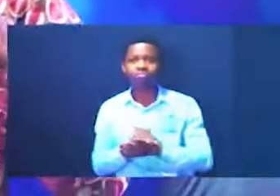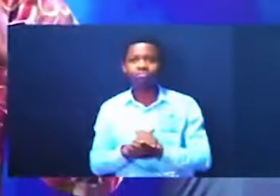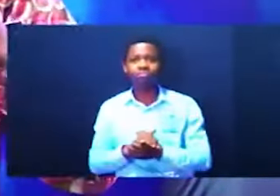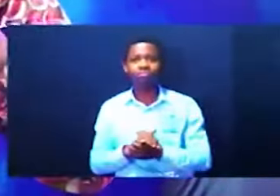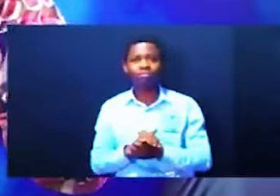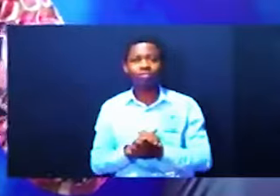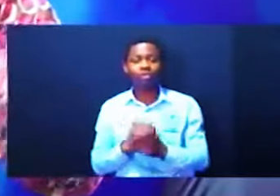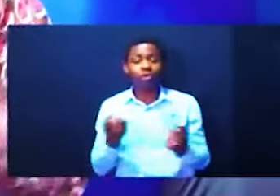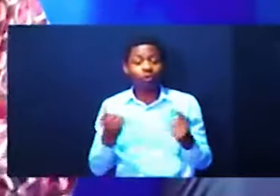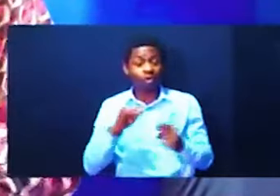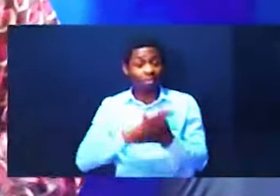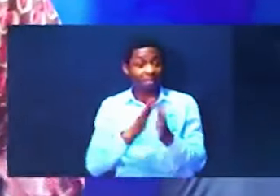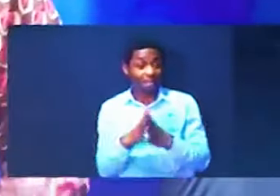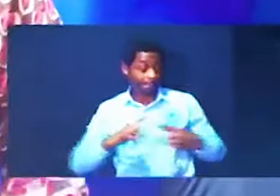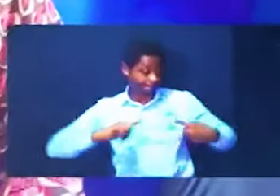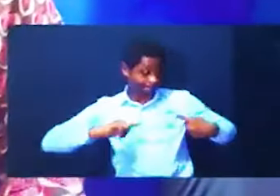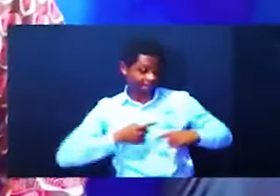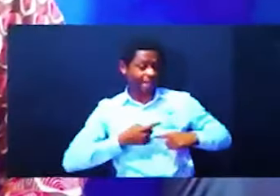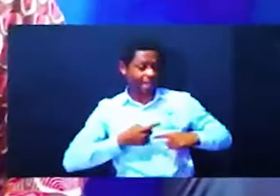shiegu.